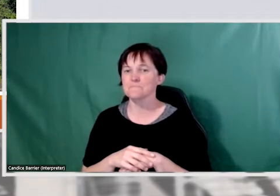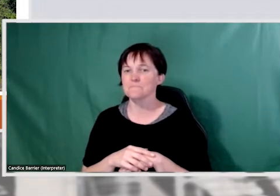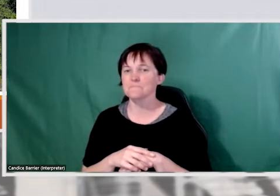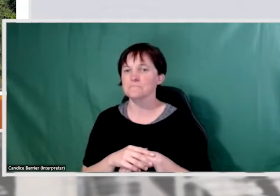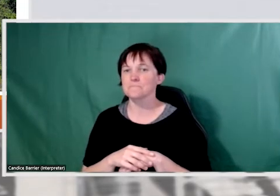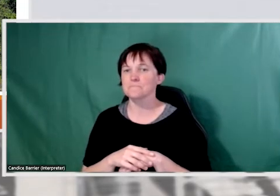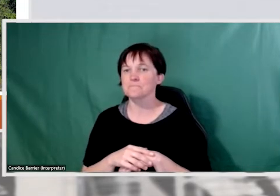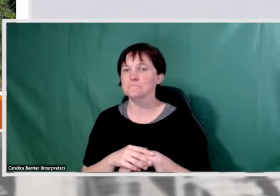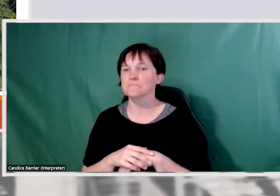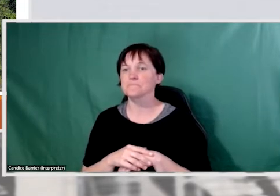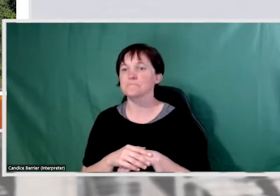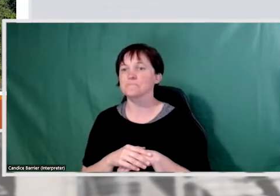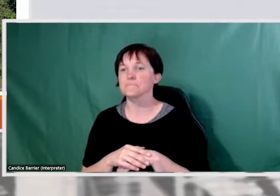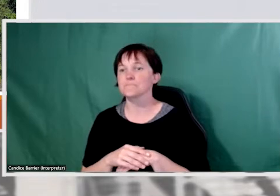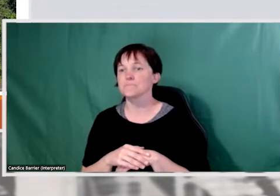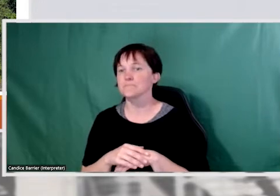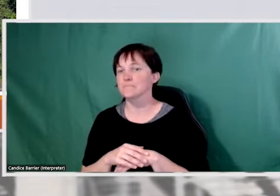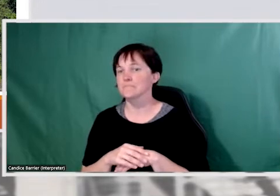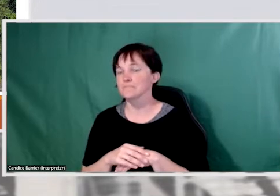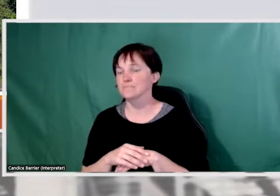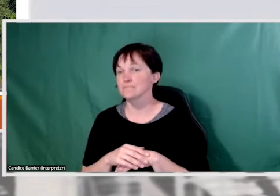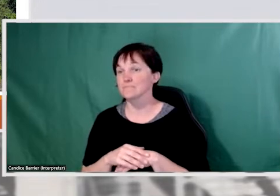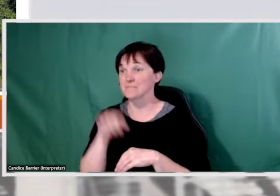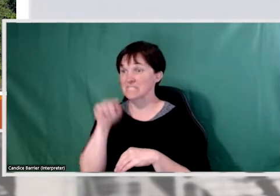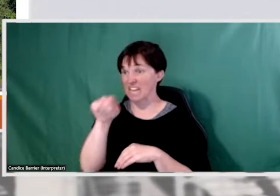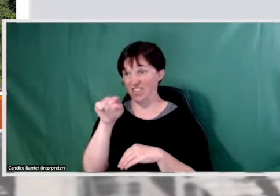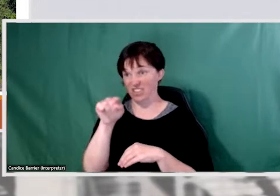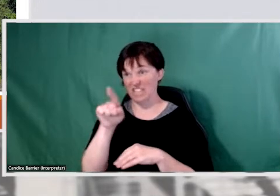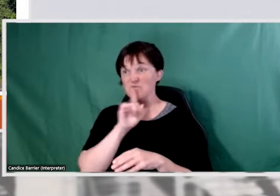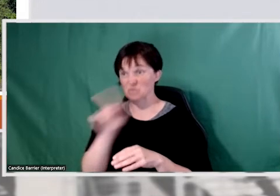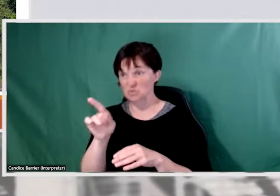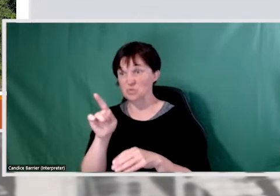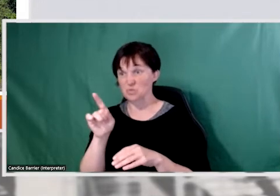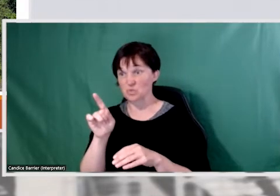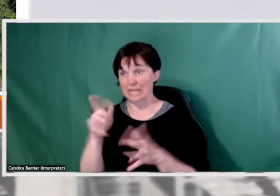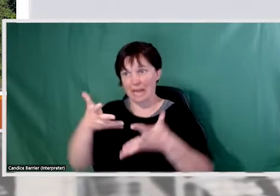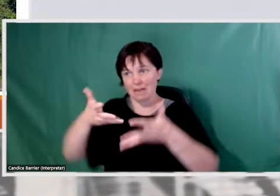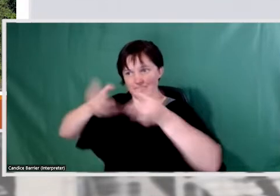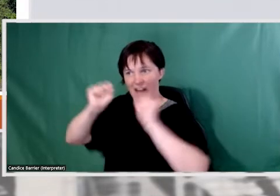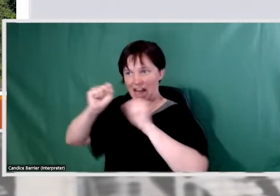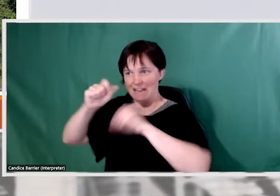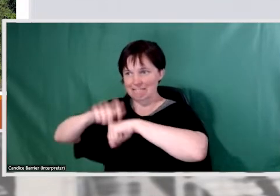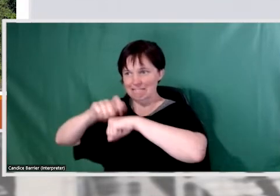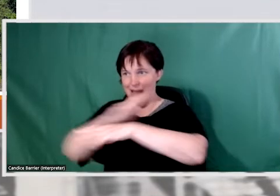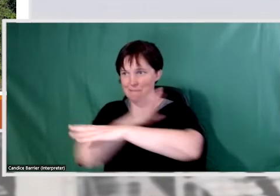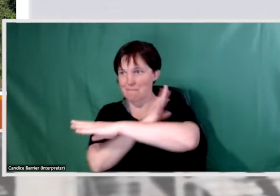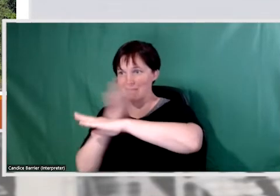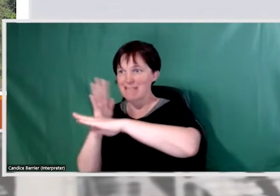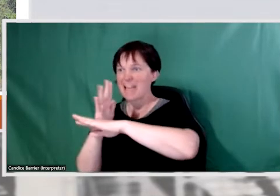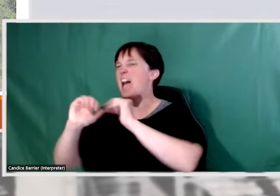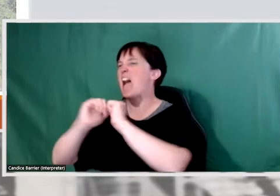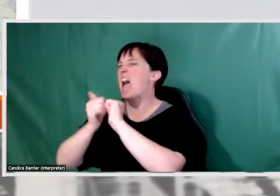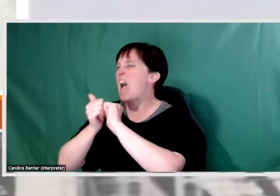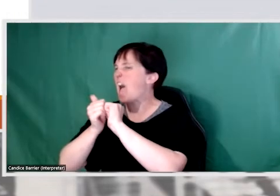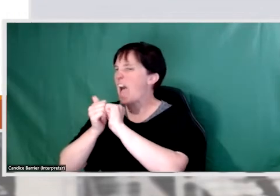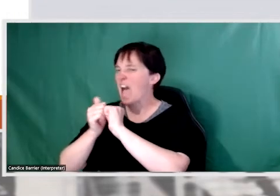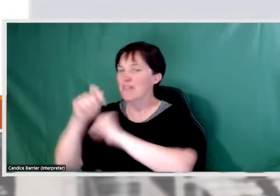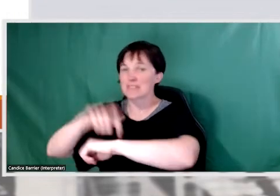is kind of an accelerated timeline. So how that timeline works and all these